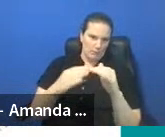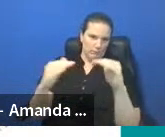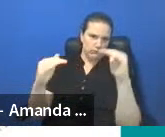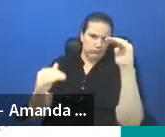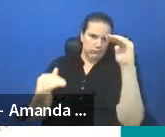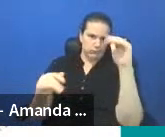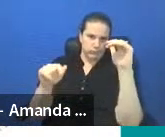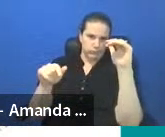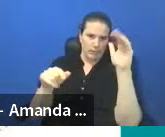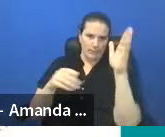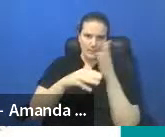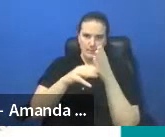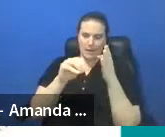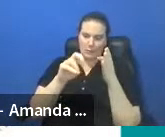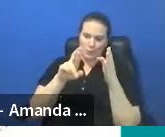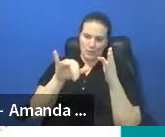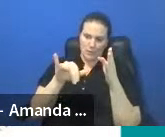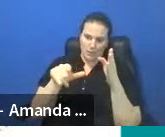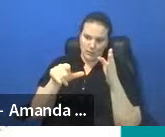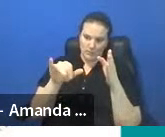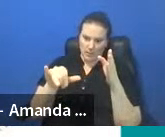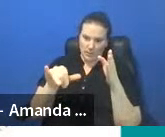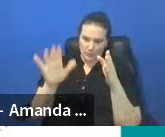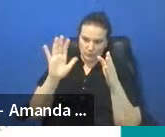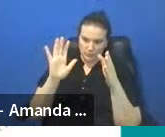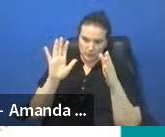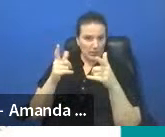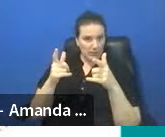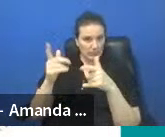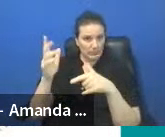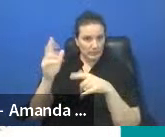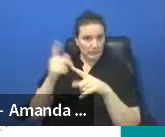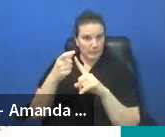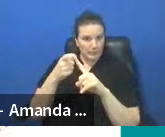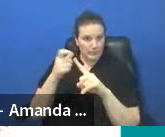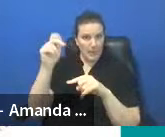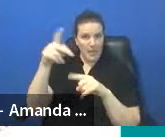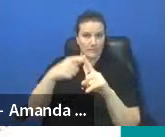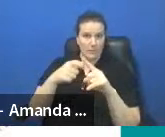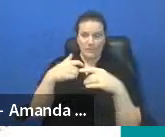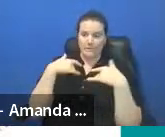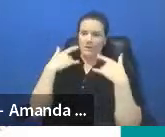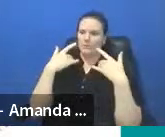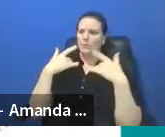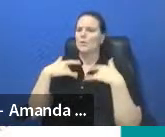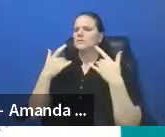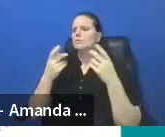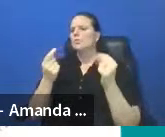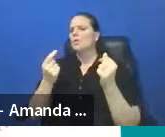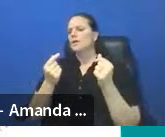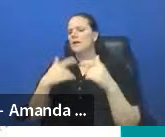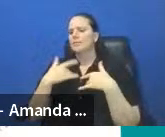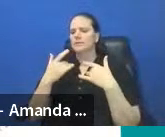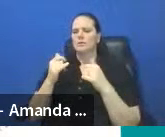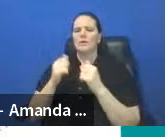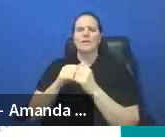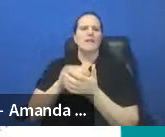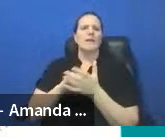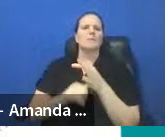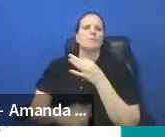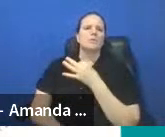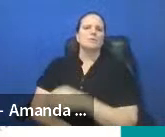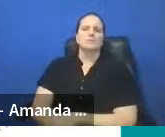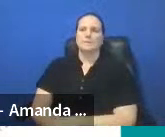back for that event. Can you just give a quick update on that? I'm just curious.